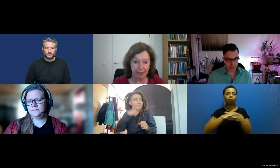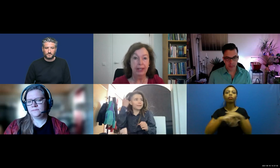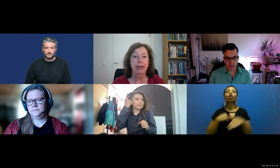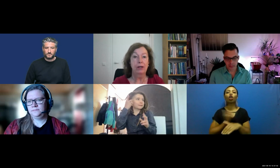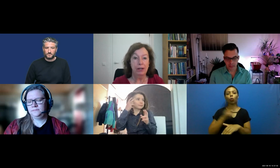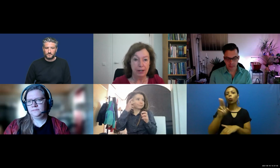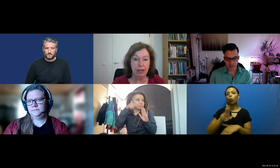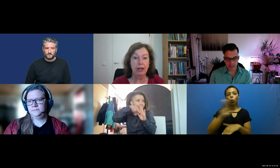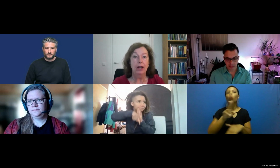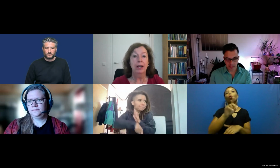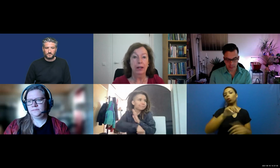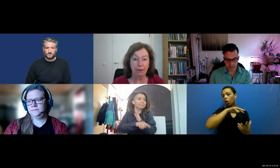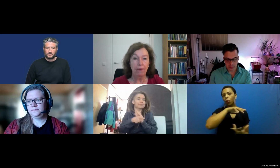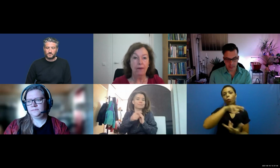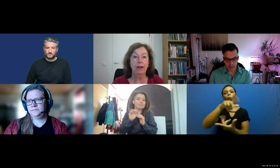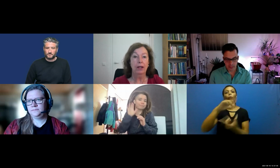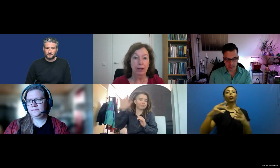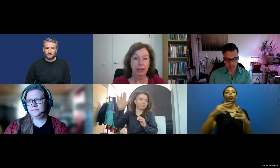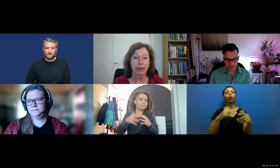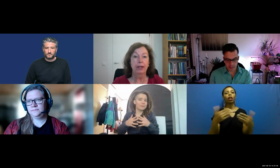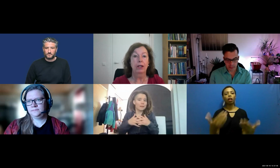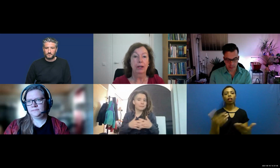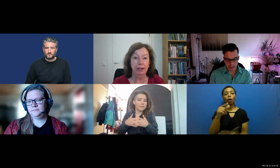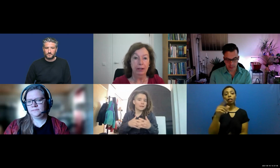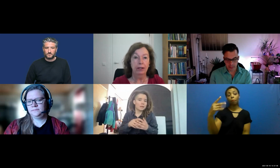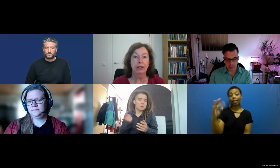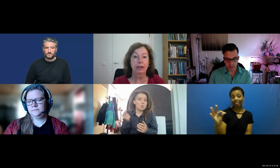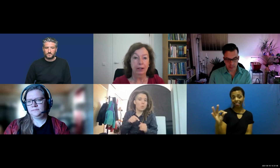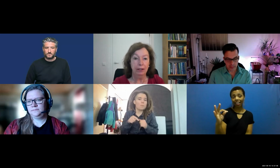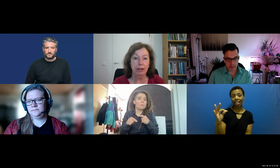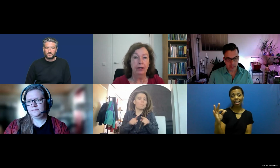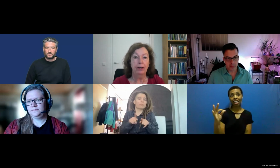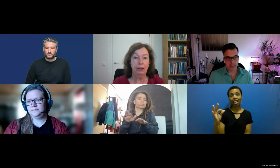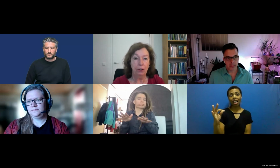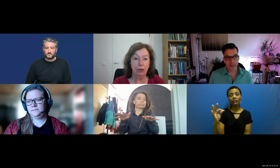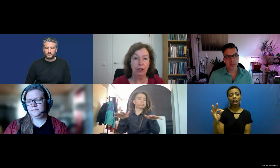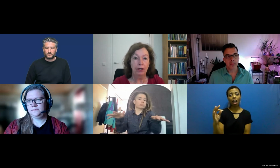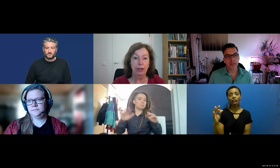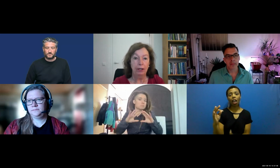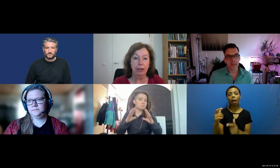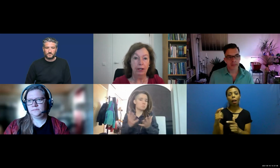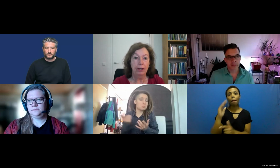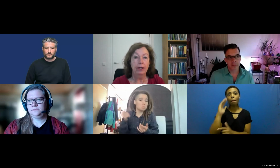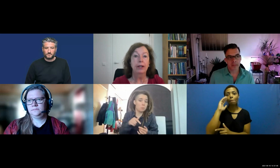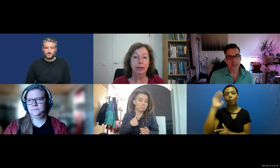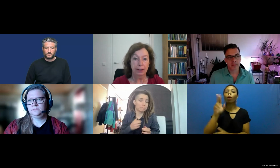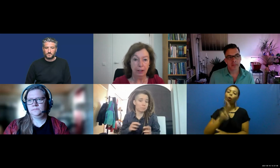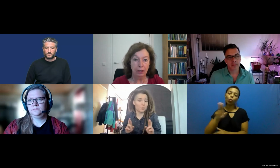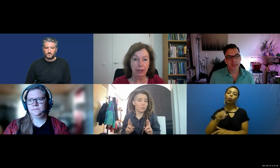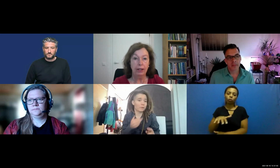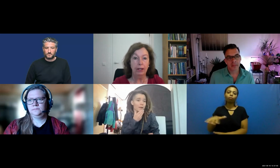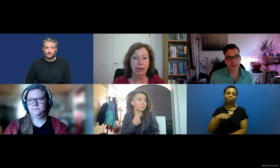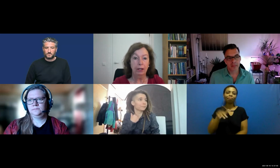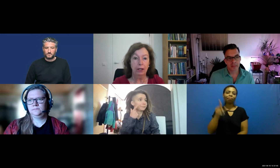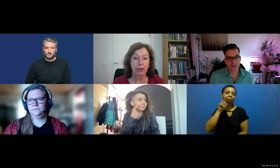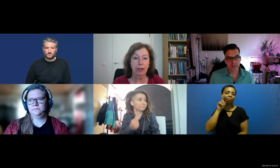world. But Protactile, more in depth, that's been used in the United States. But it's starting